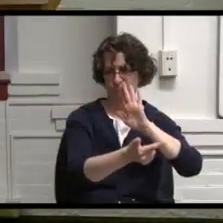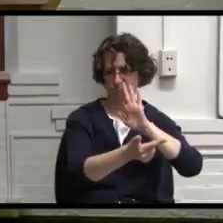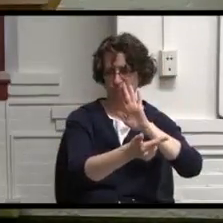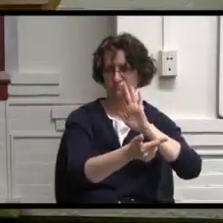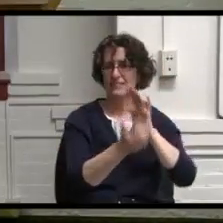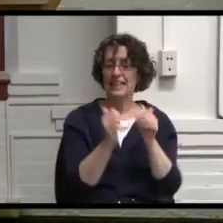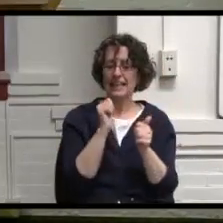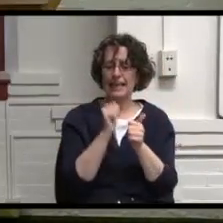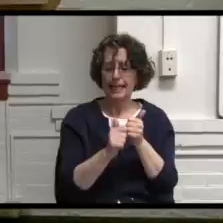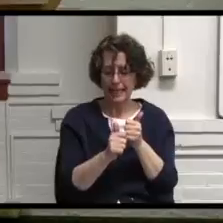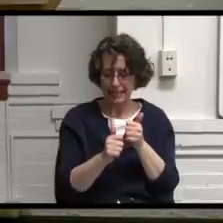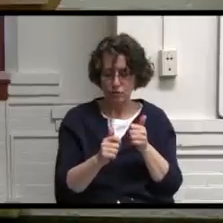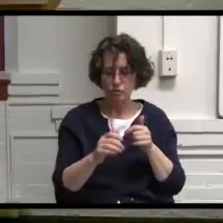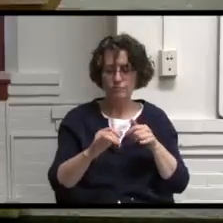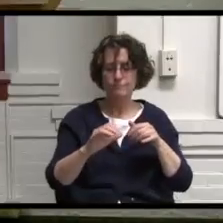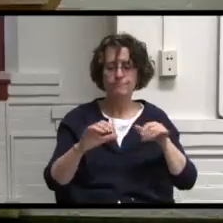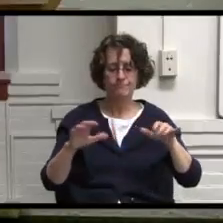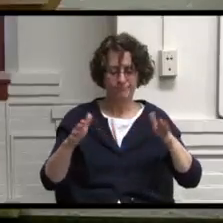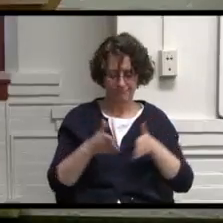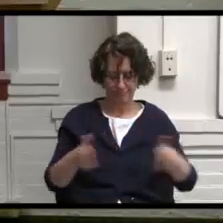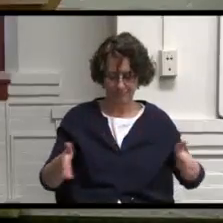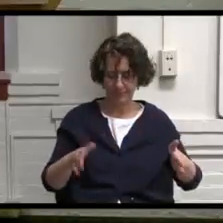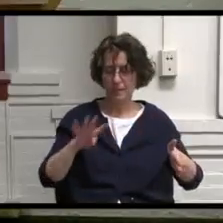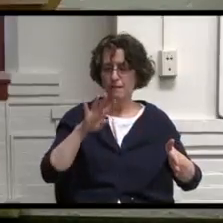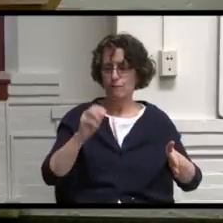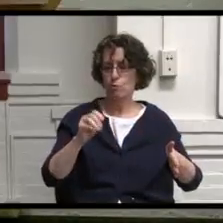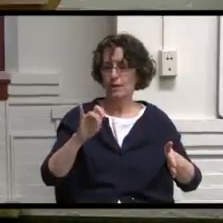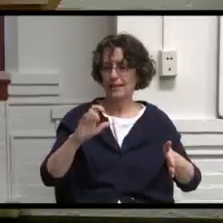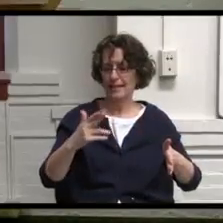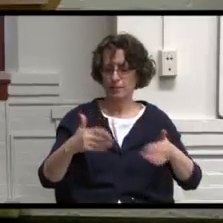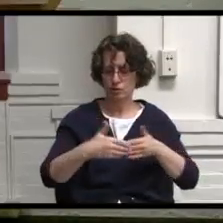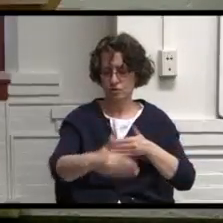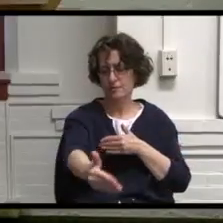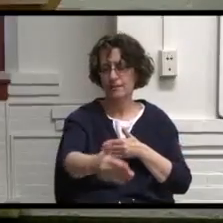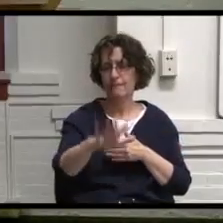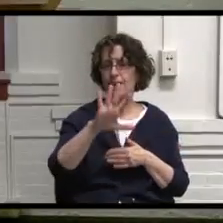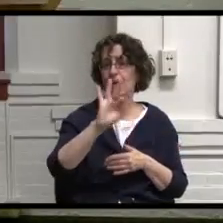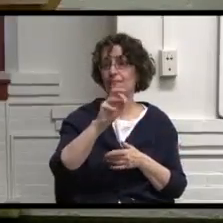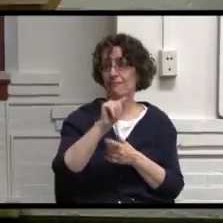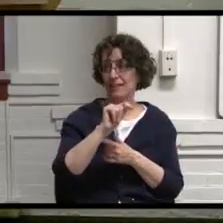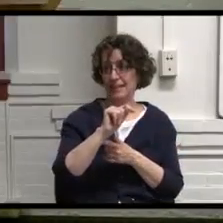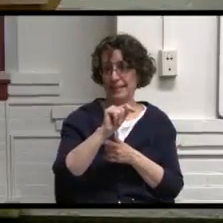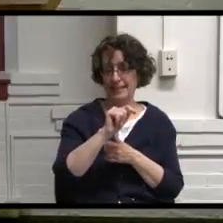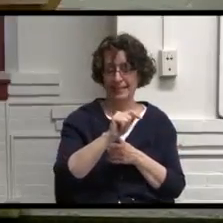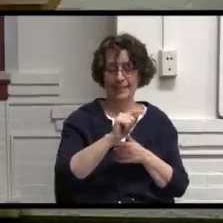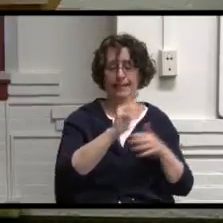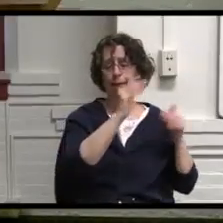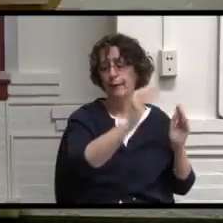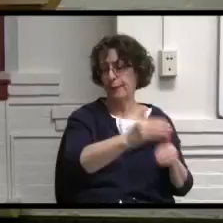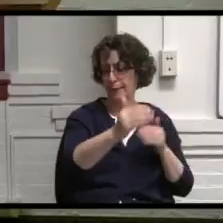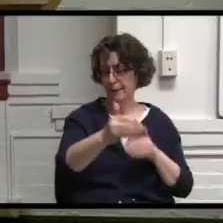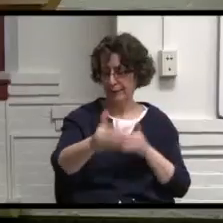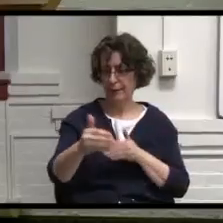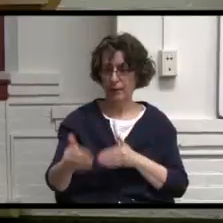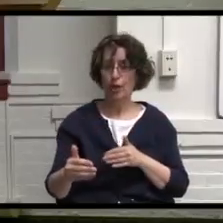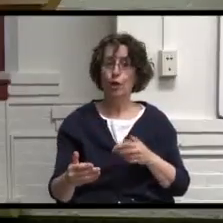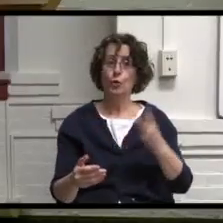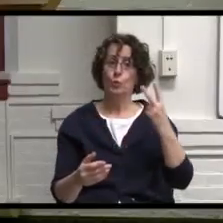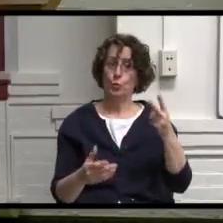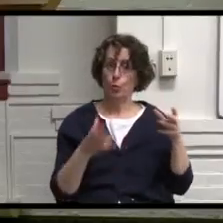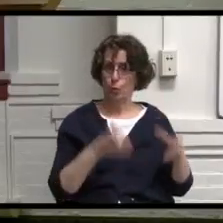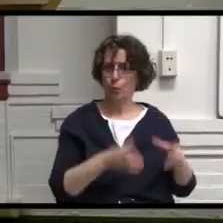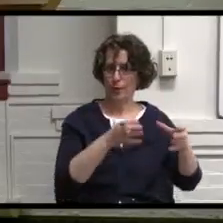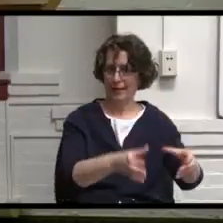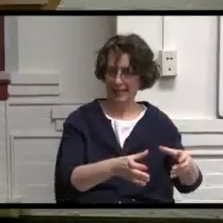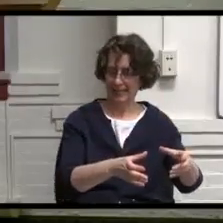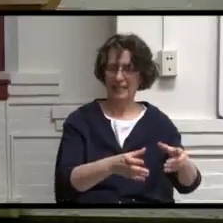plot would measure 40 inches in width by 5 feet in length. No more than two cremains containers to be